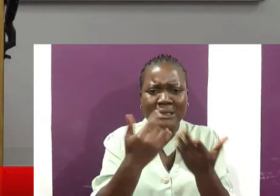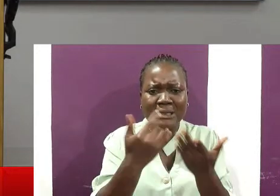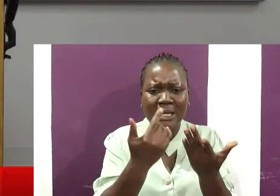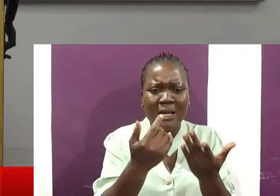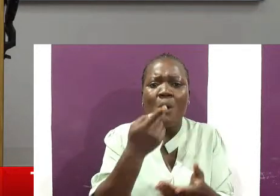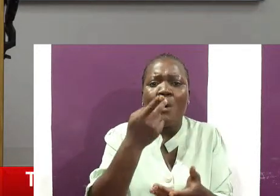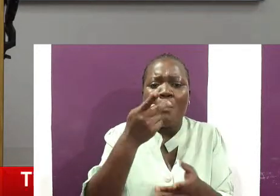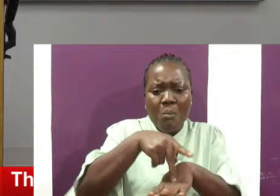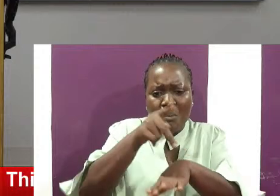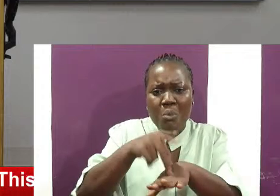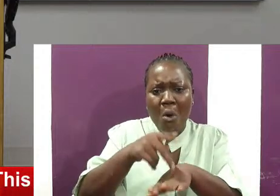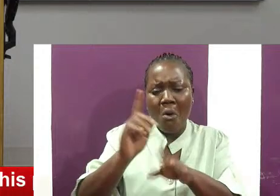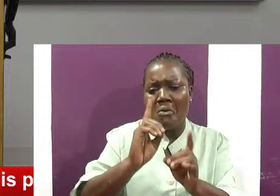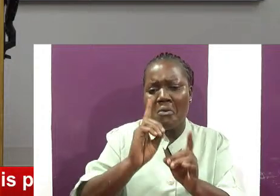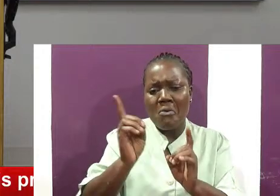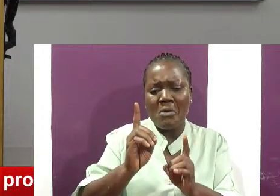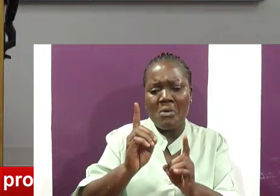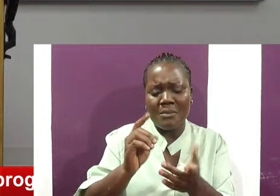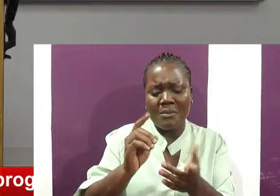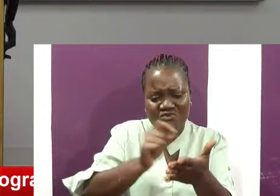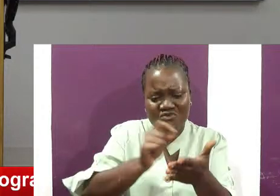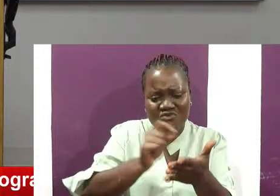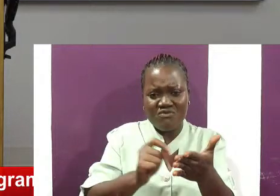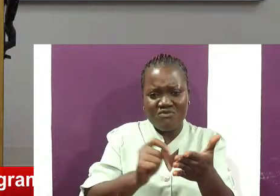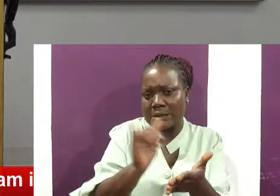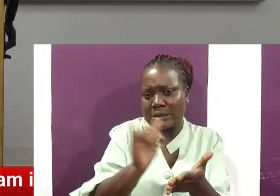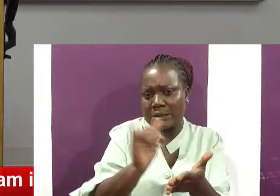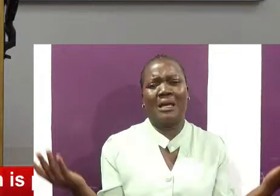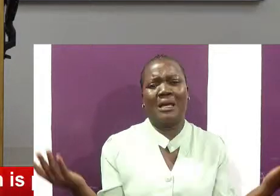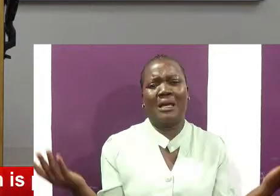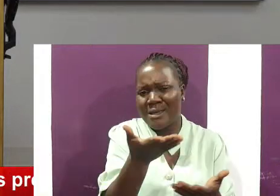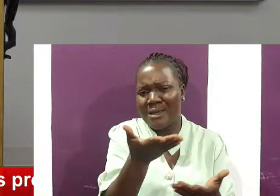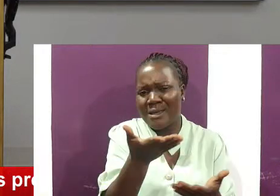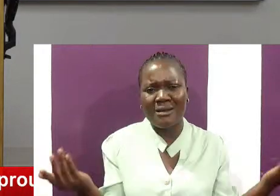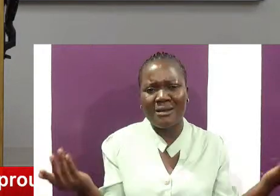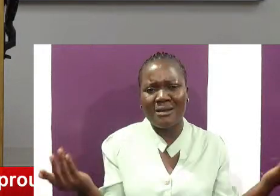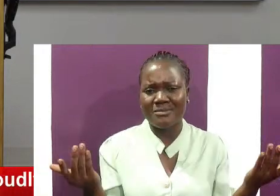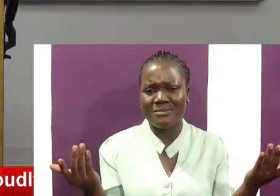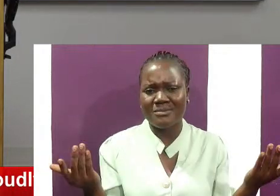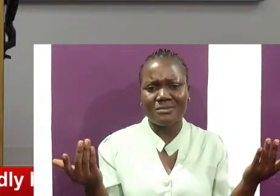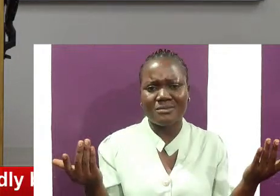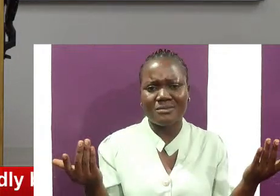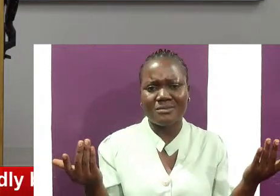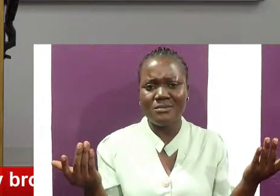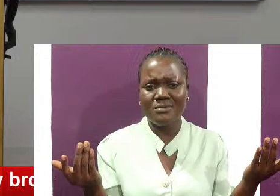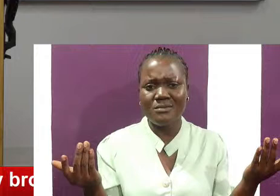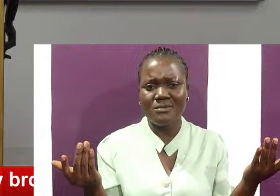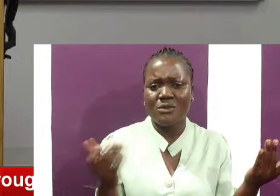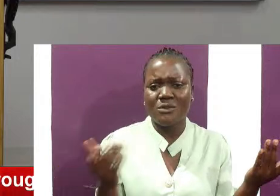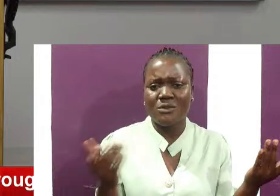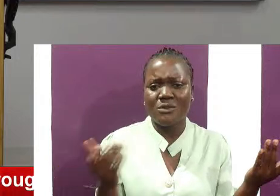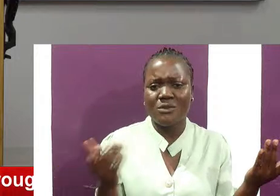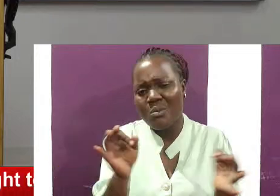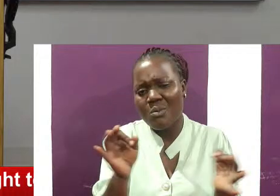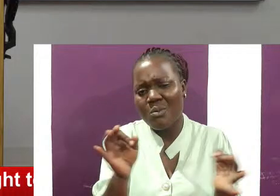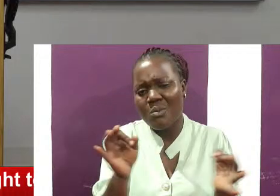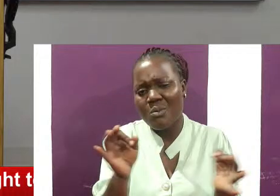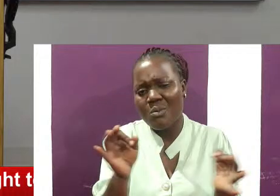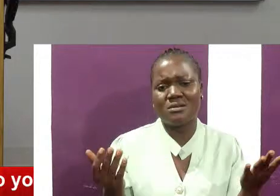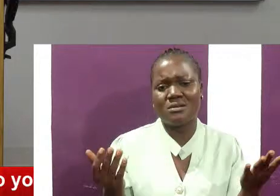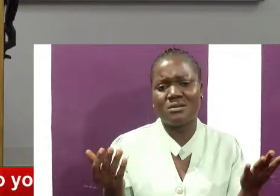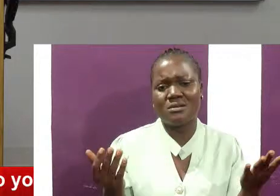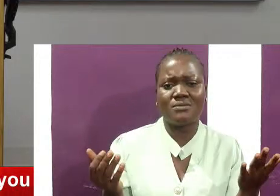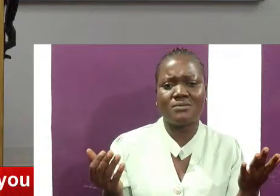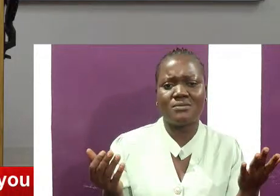We would find ourselves, like the Galatians in chapter 3, being foolish to suggest after reading chapter 5 and verse 4 that it